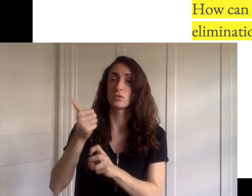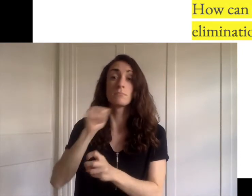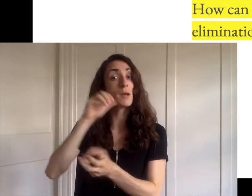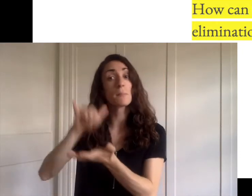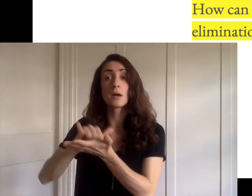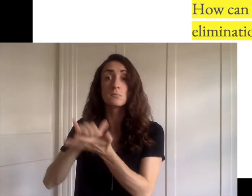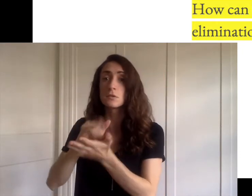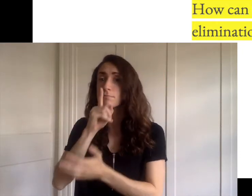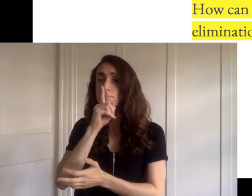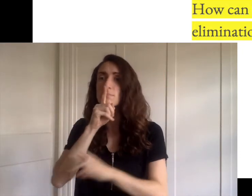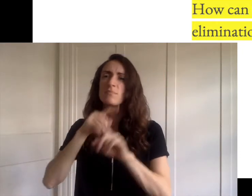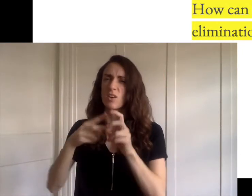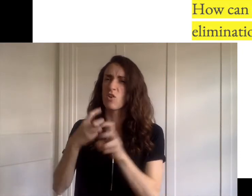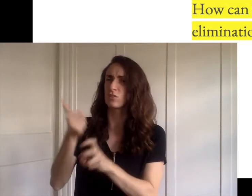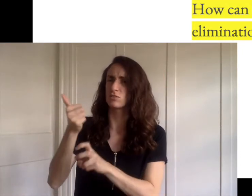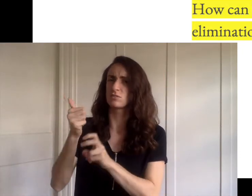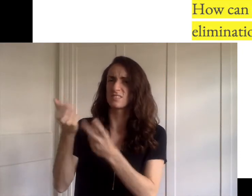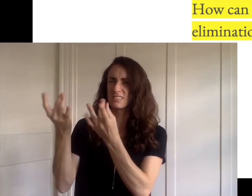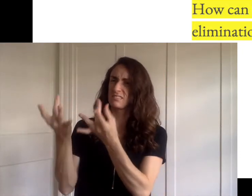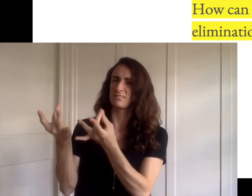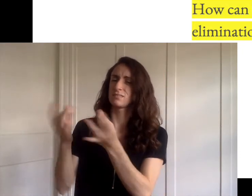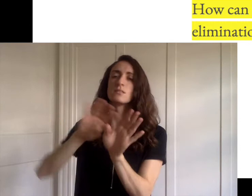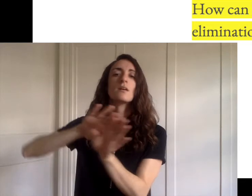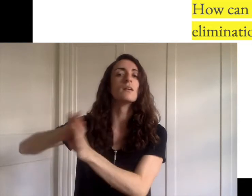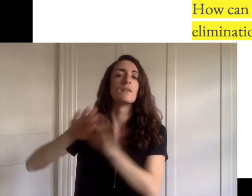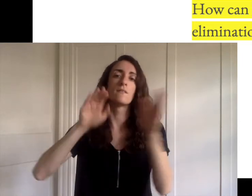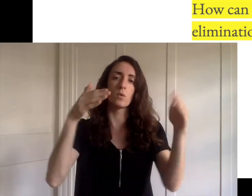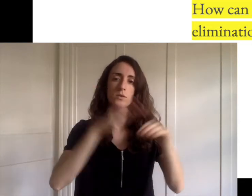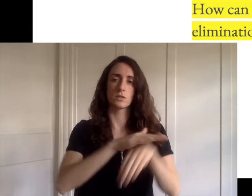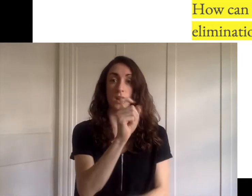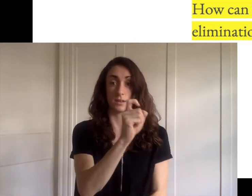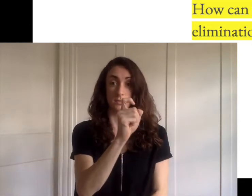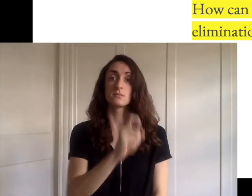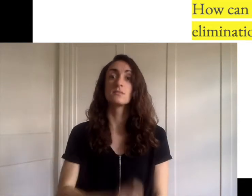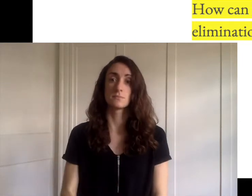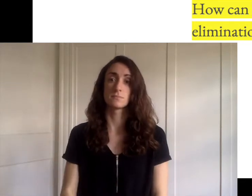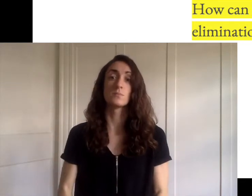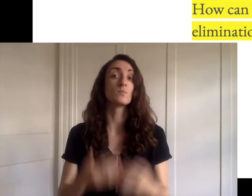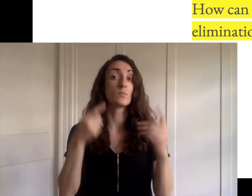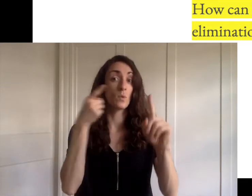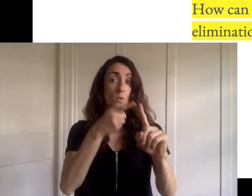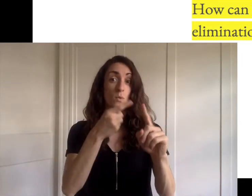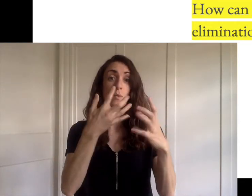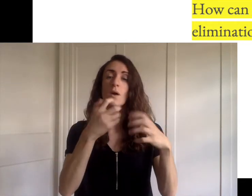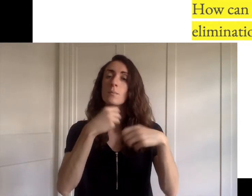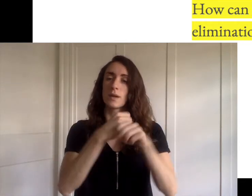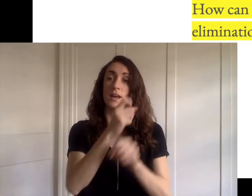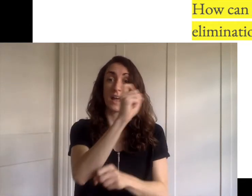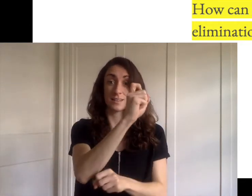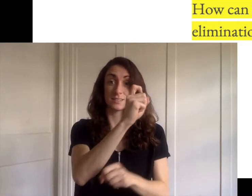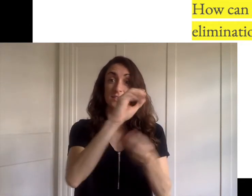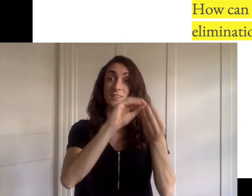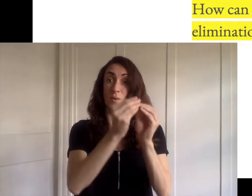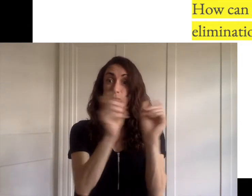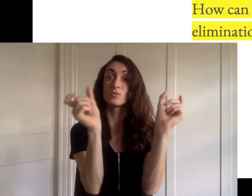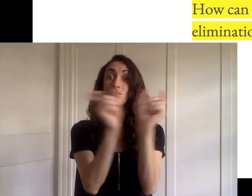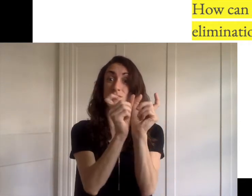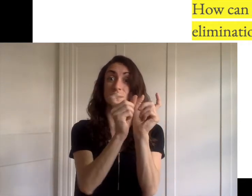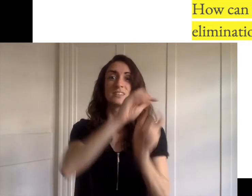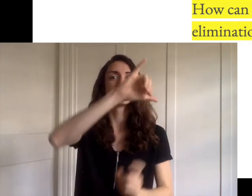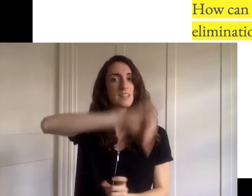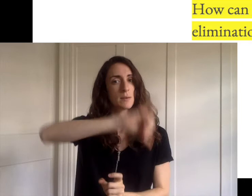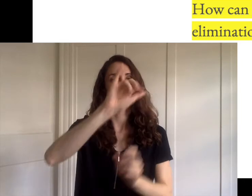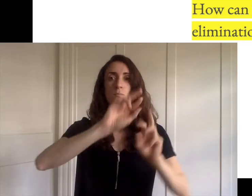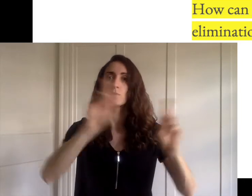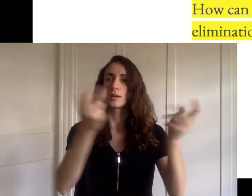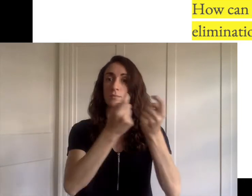common multiple. It's not impossible, but we'd have to work a little harder. So let's focus on the x terms. So we want the coefficients on both x terms to